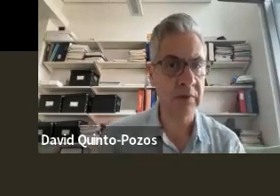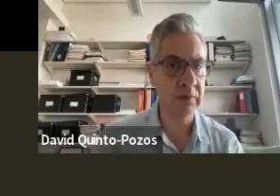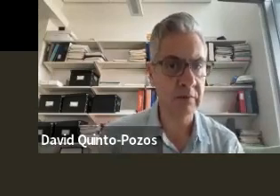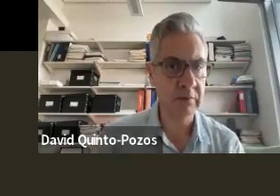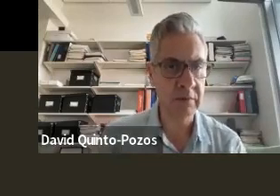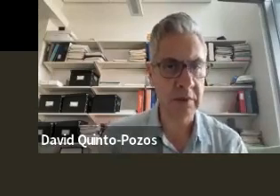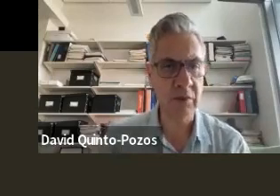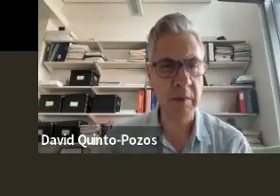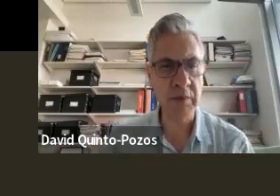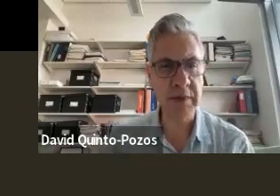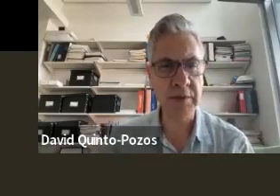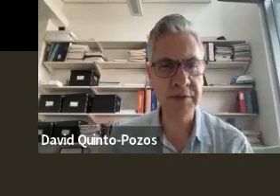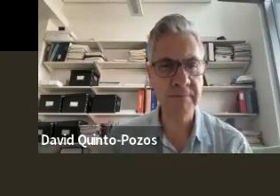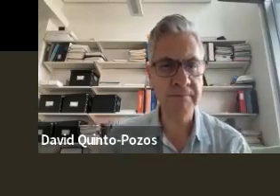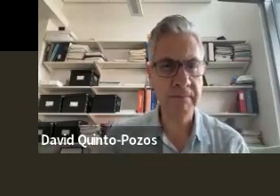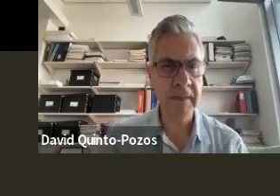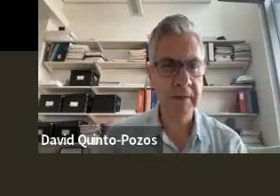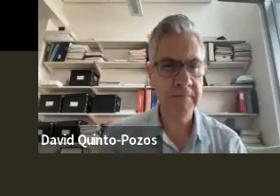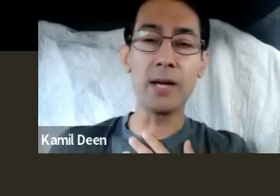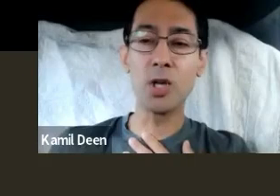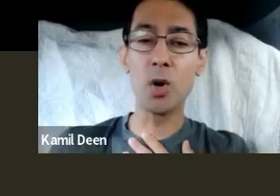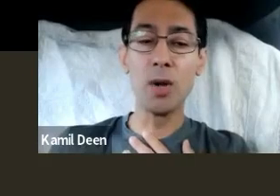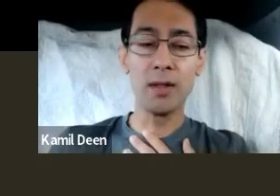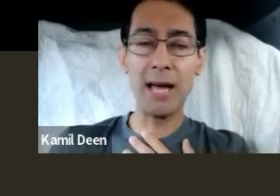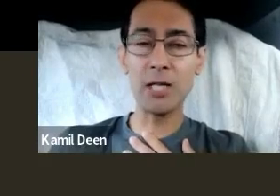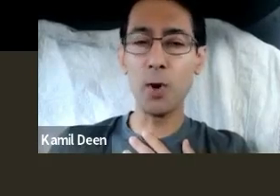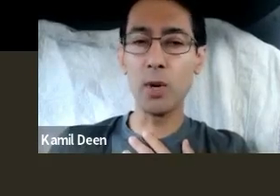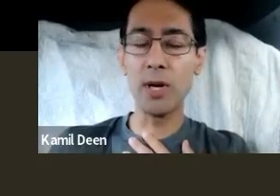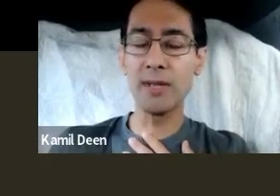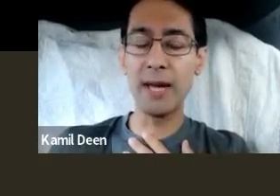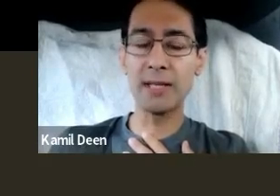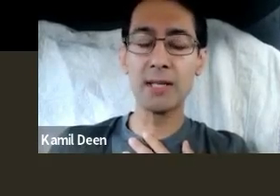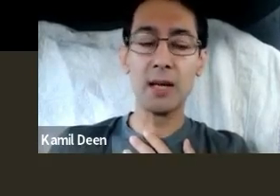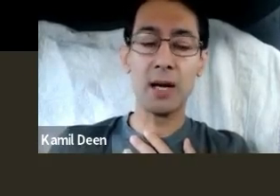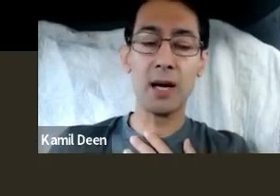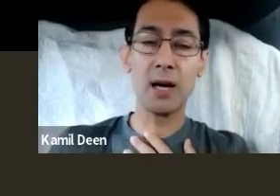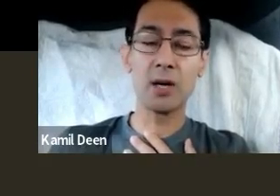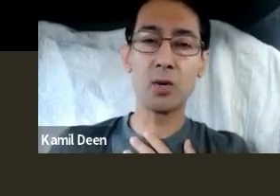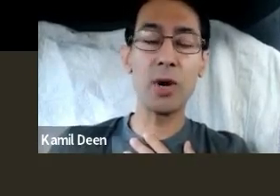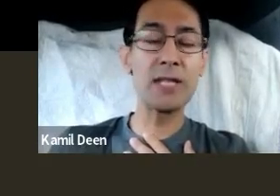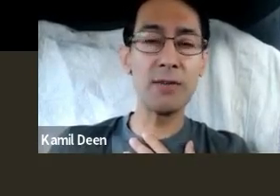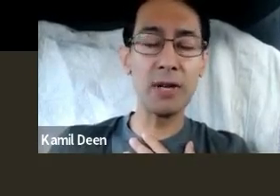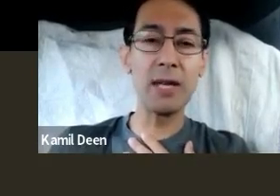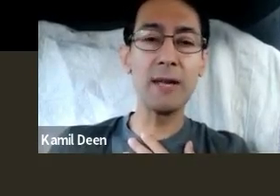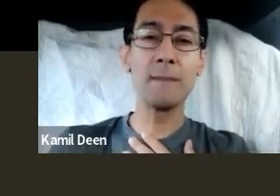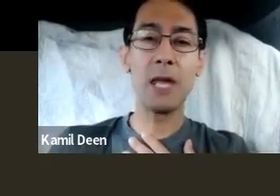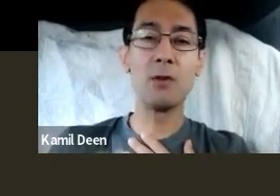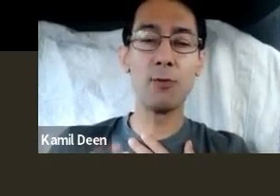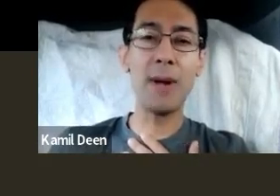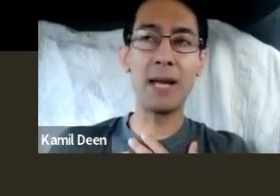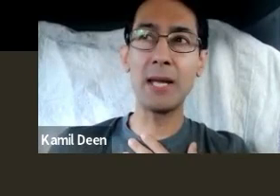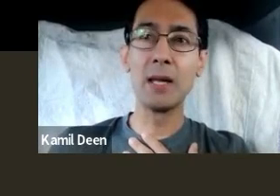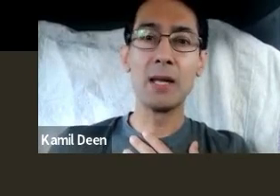interpreted. Can you remember what that was? Yeah. So the last point was that uh, creativity